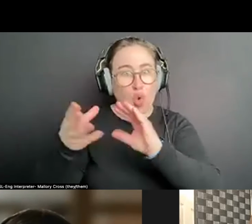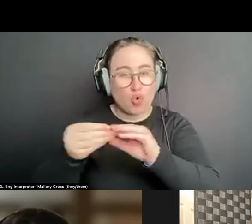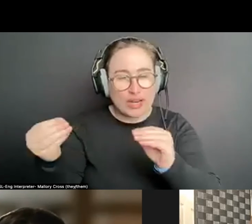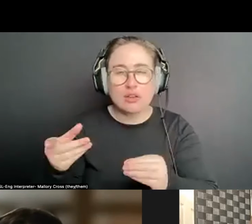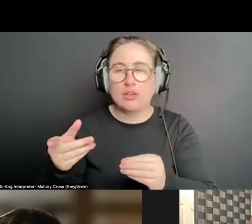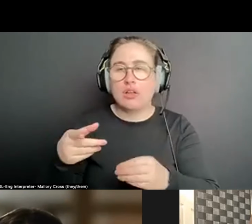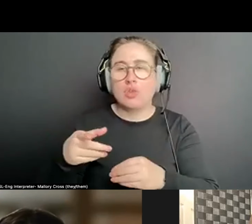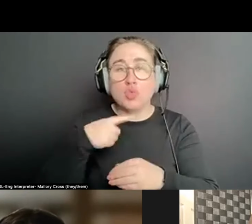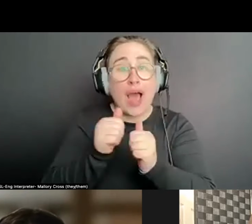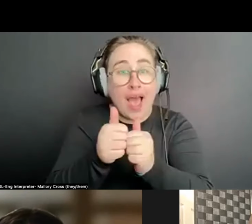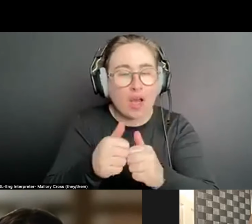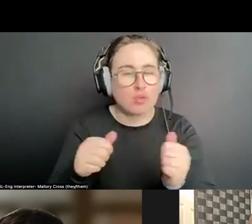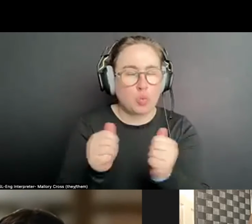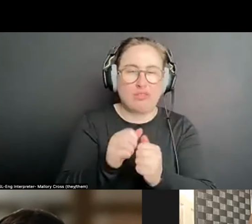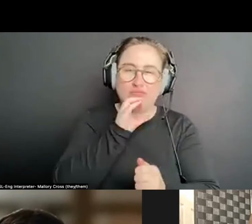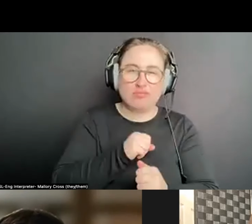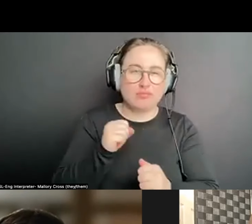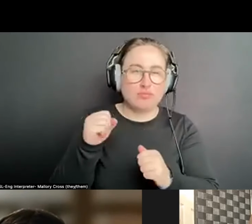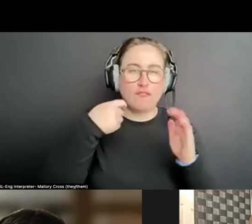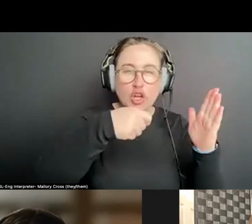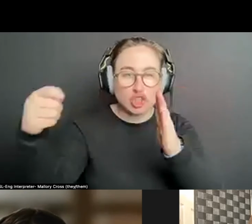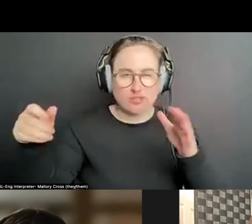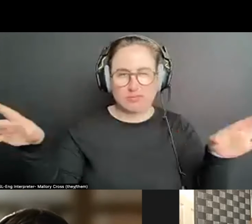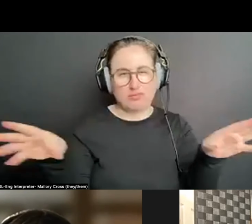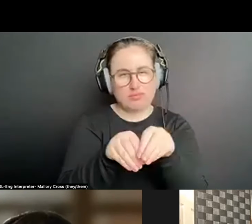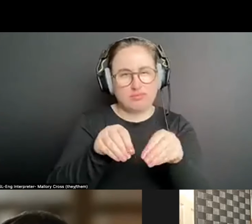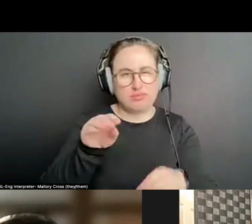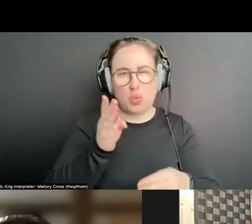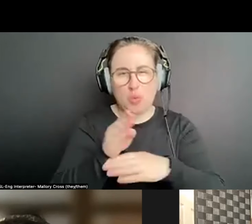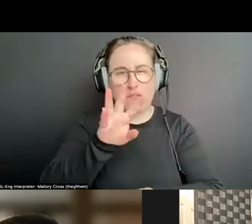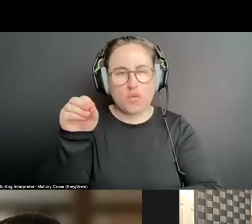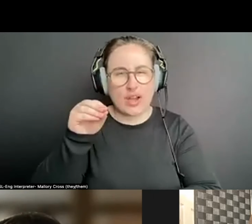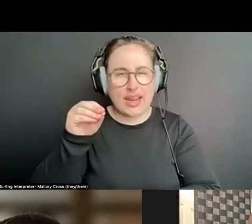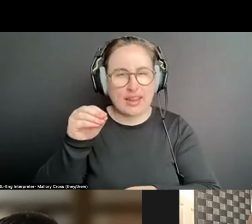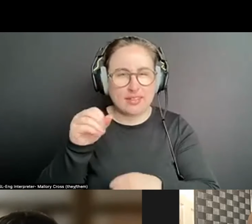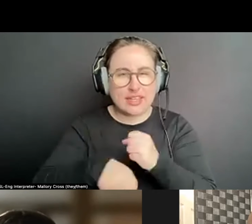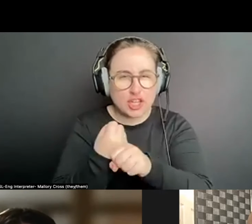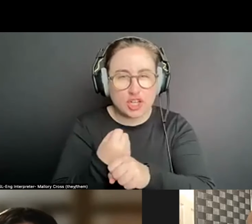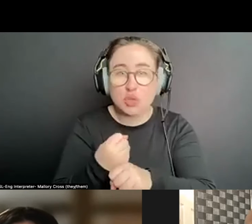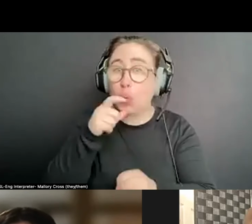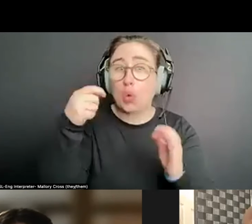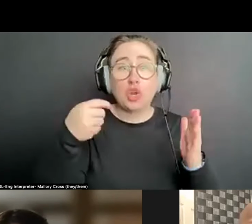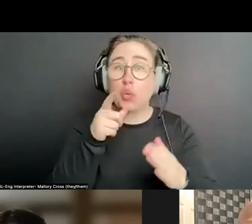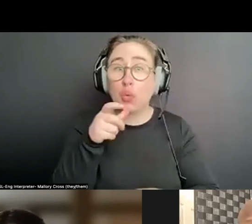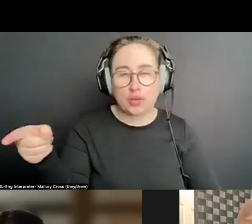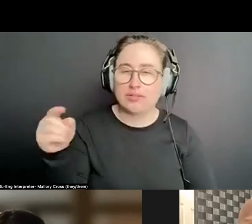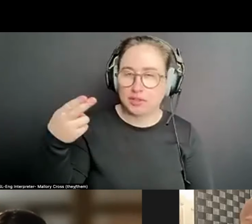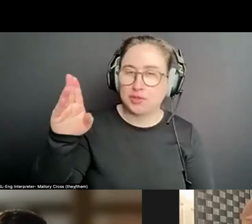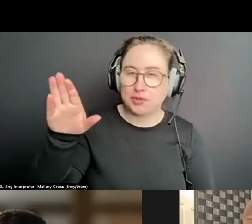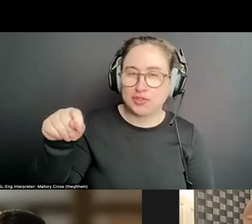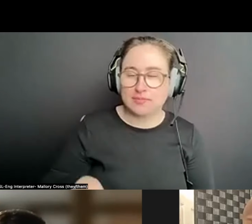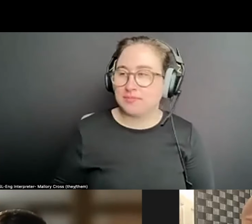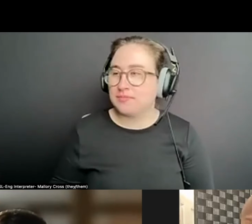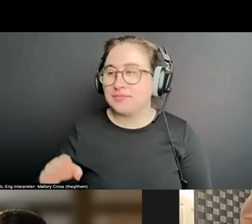footage shot over 4+ decades by Mr. Hubert Taylor. So I'll pass it over to. Well, good to